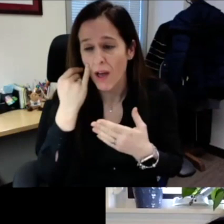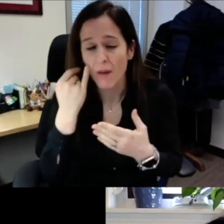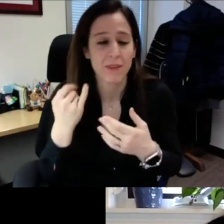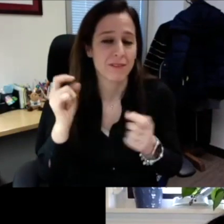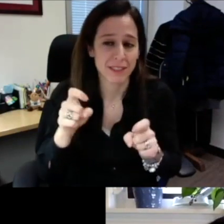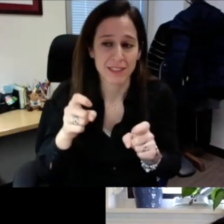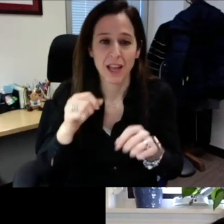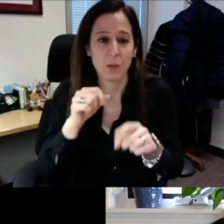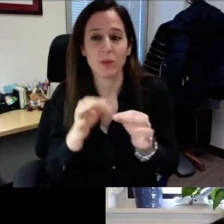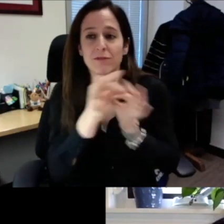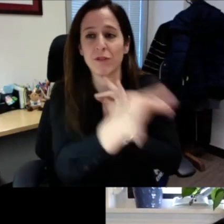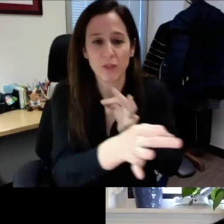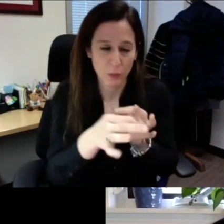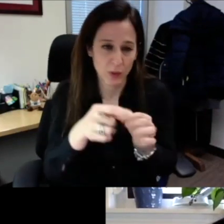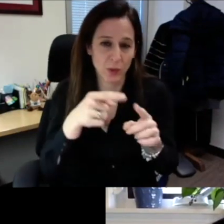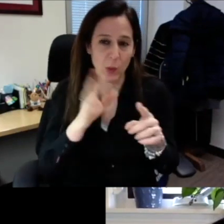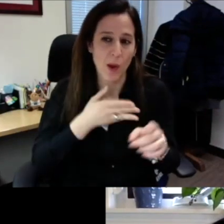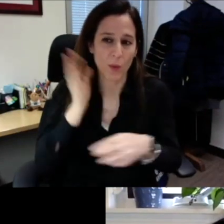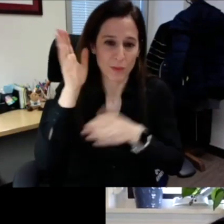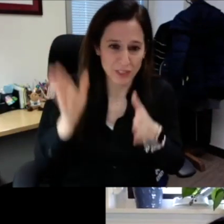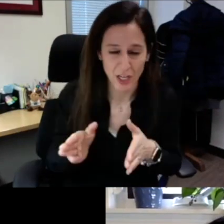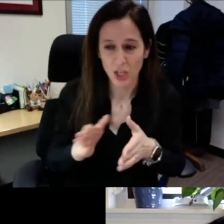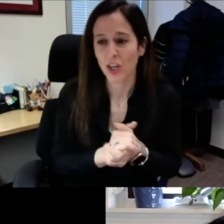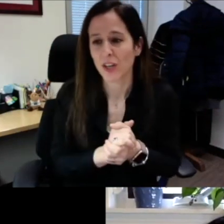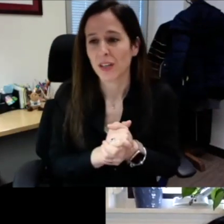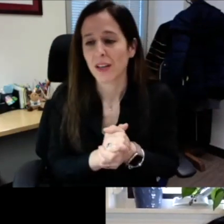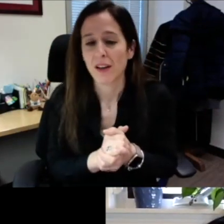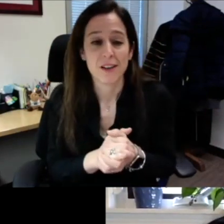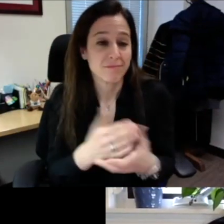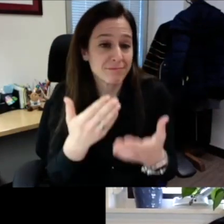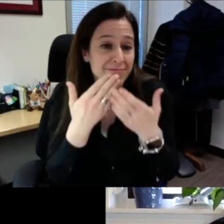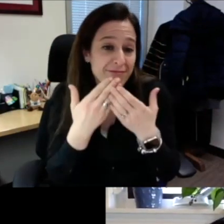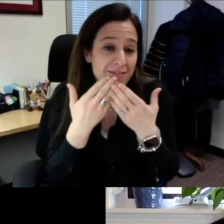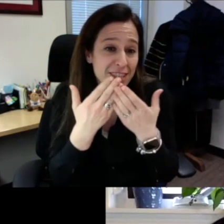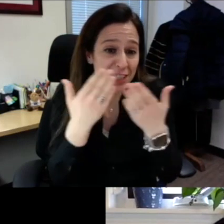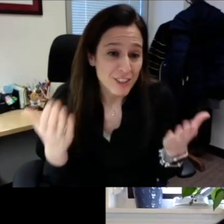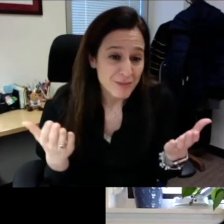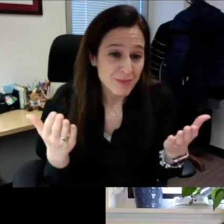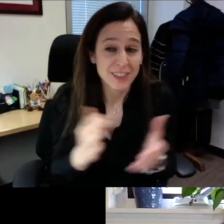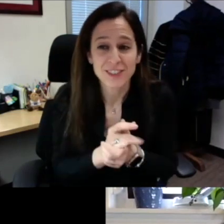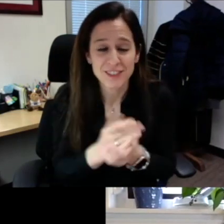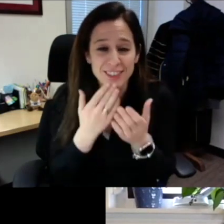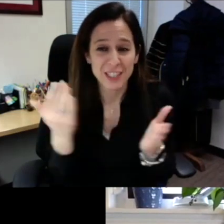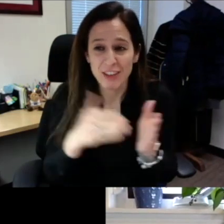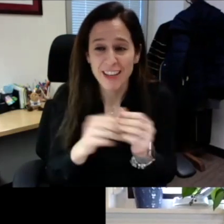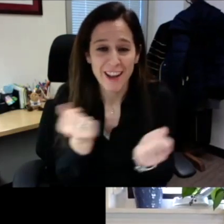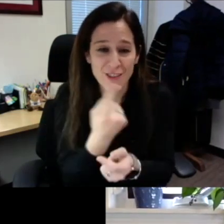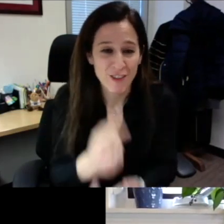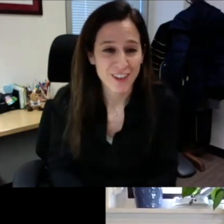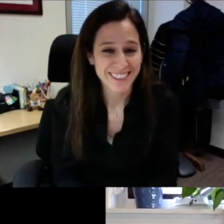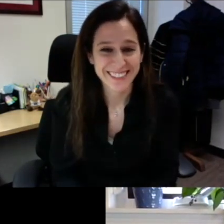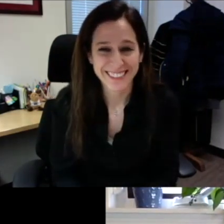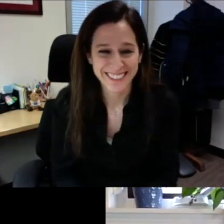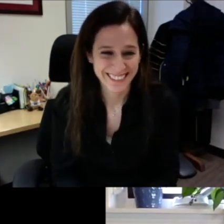email us here at the Penn program, and we can forward those to our presenter today. Thank you again. Thank you to